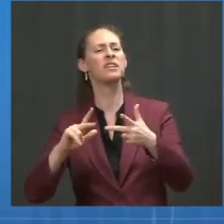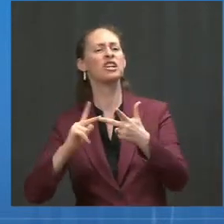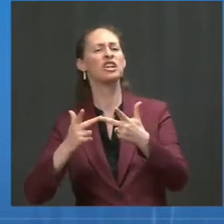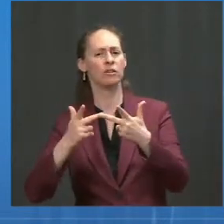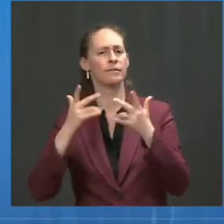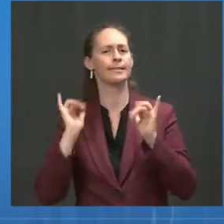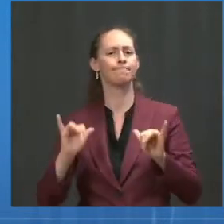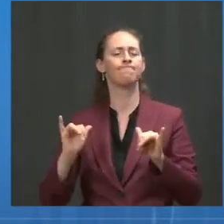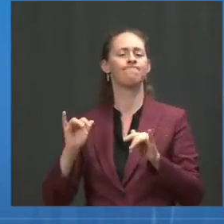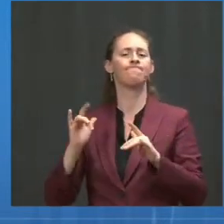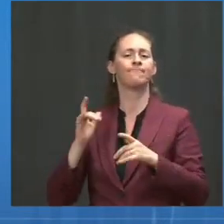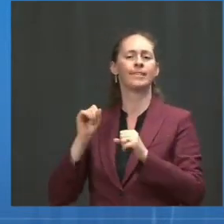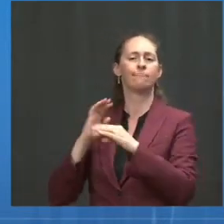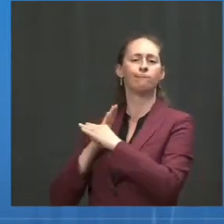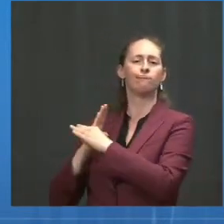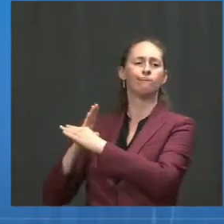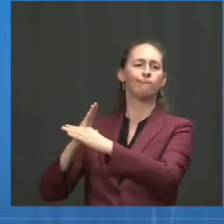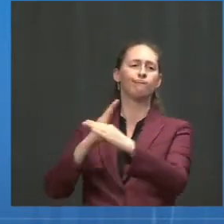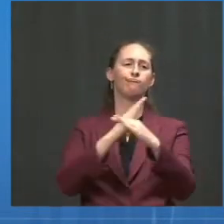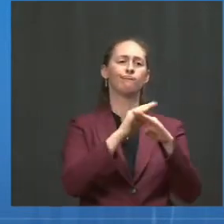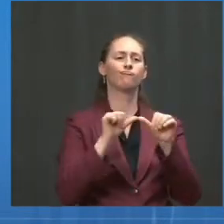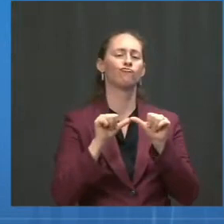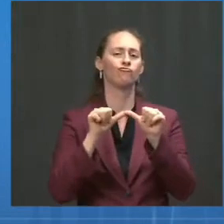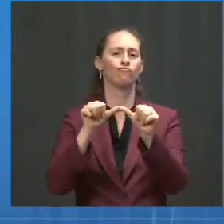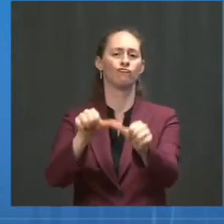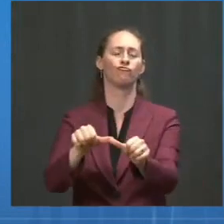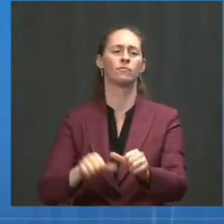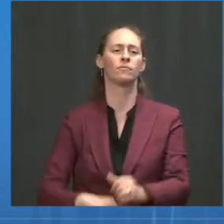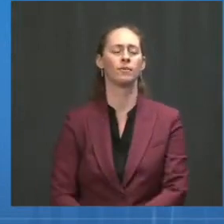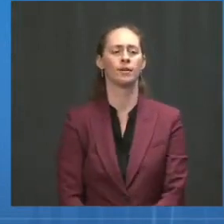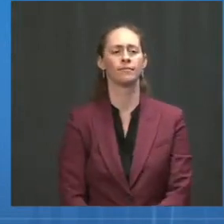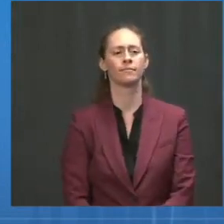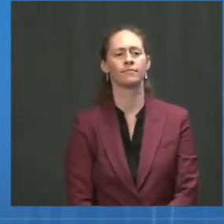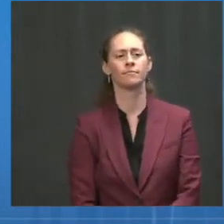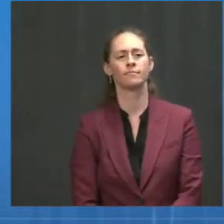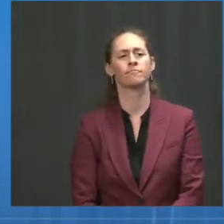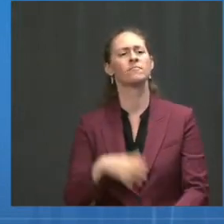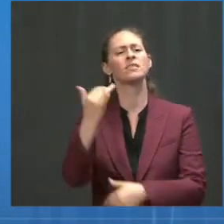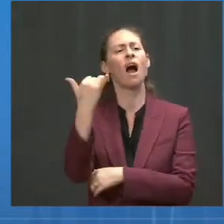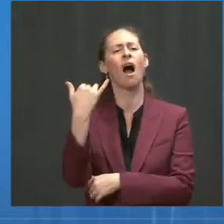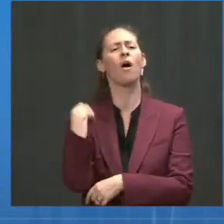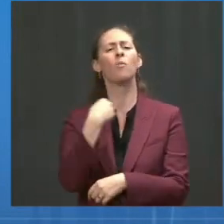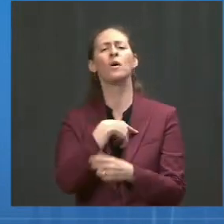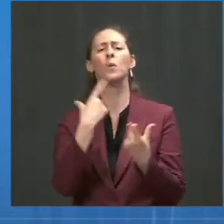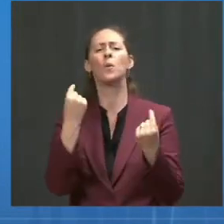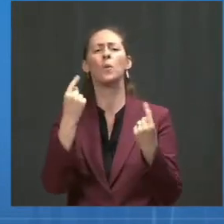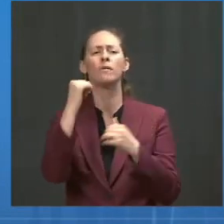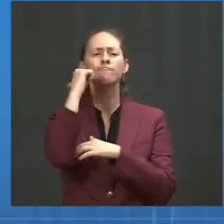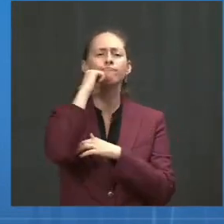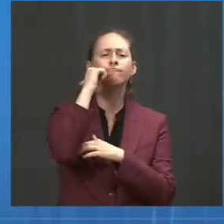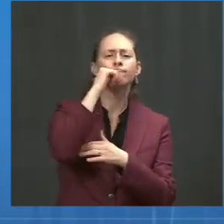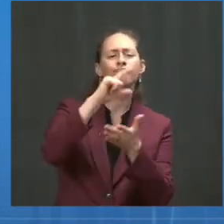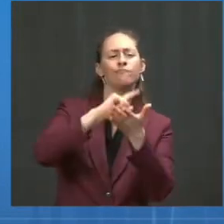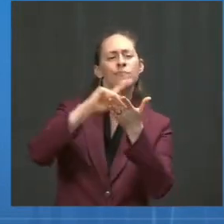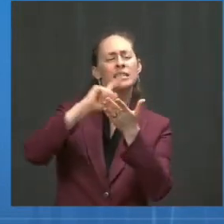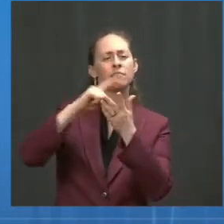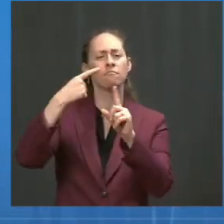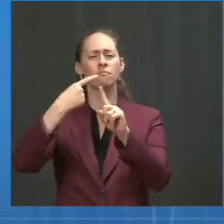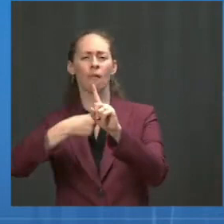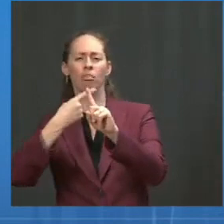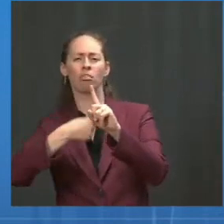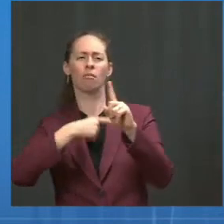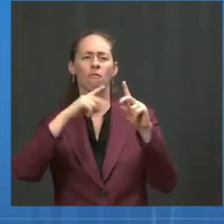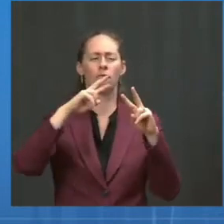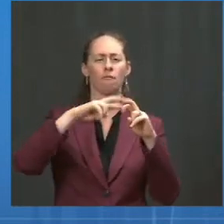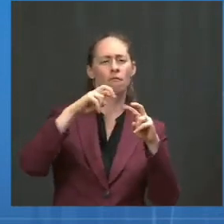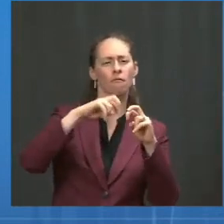Right now, you know, as we mentioned, we are evaluating this on a day-by-day, week-by-week, month-by-month basis, looking at any